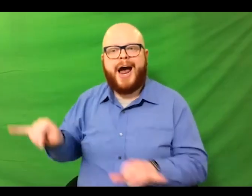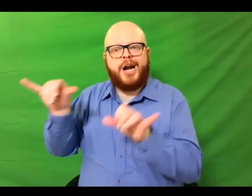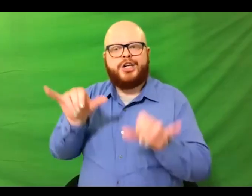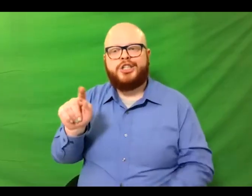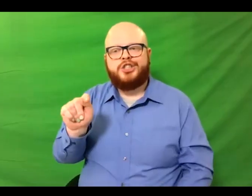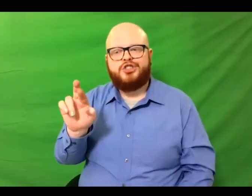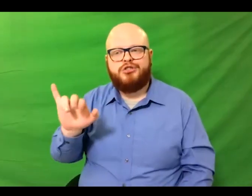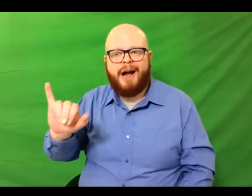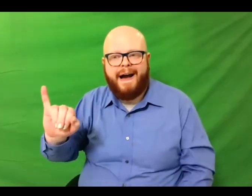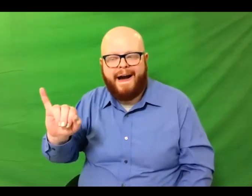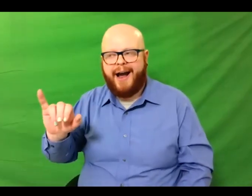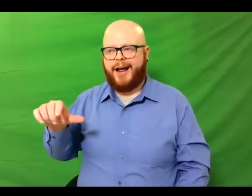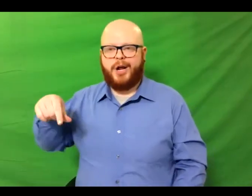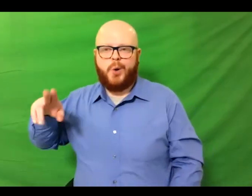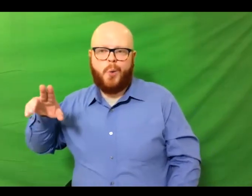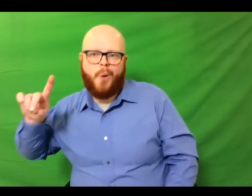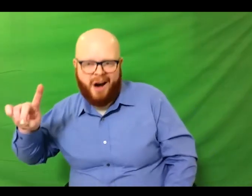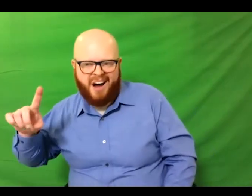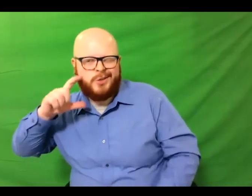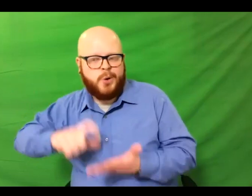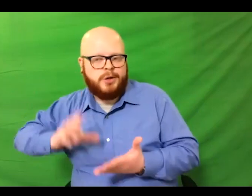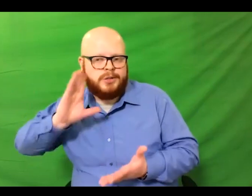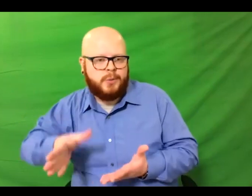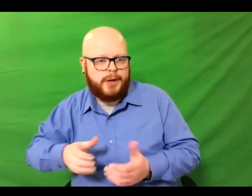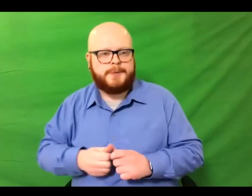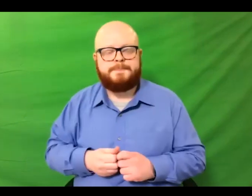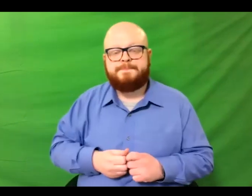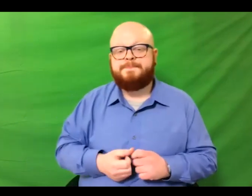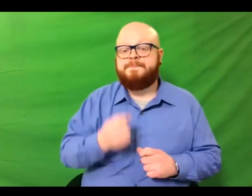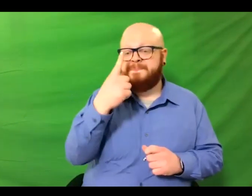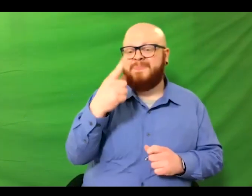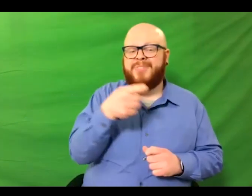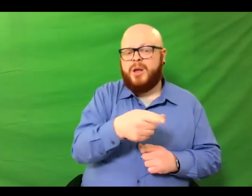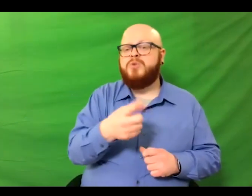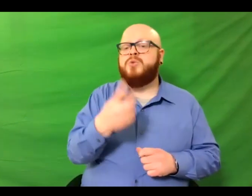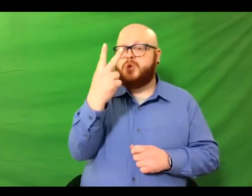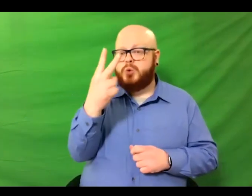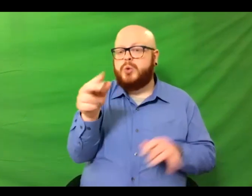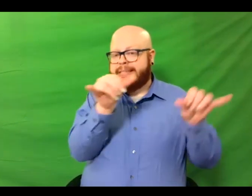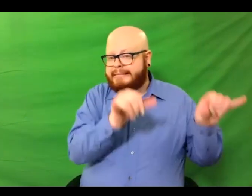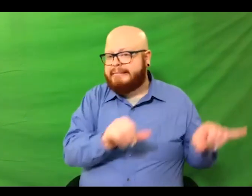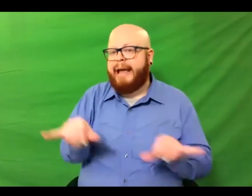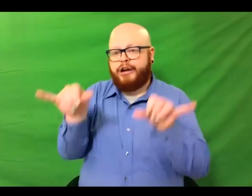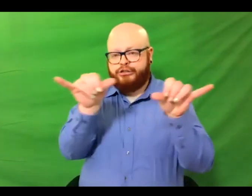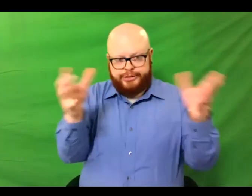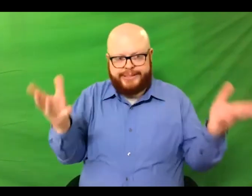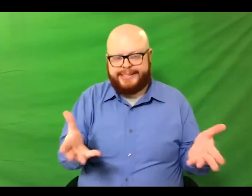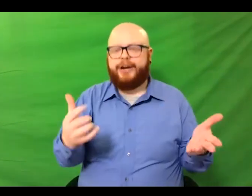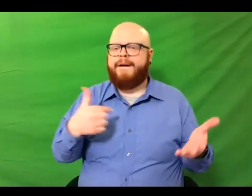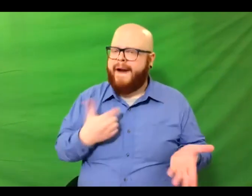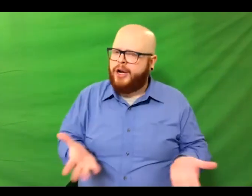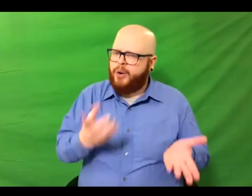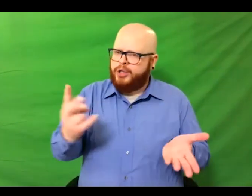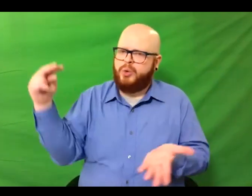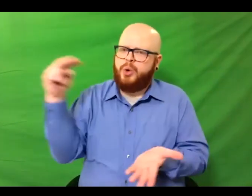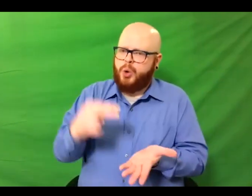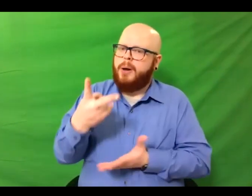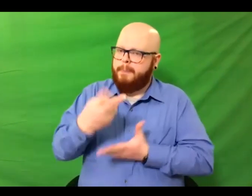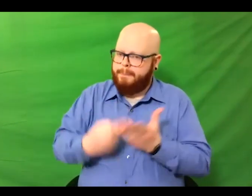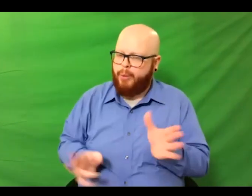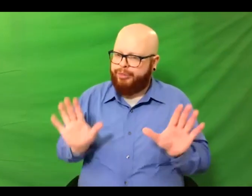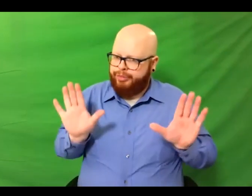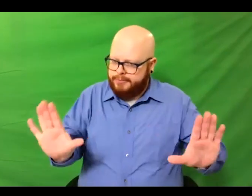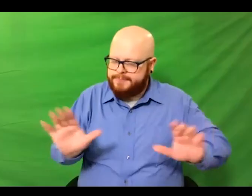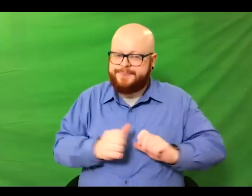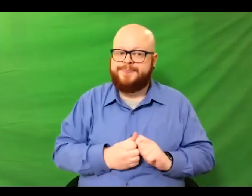The role of fingerspelling and ASL standards, you've got 2 different sets of standards here, and I would encourage you to go look at both of them. They come from different perspectives. One